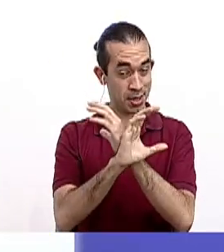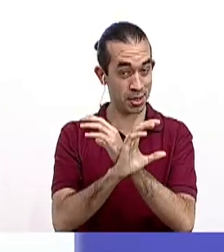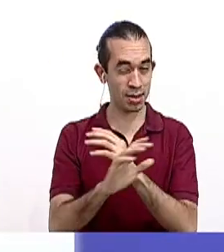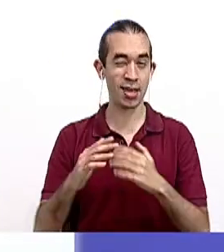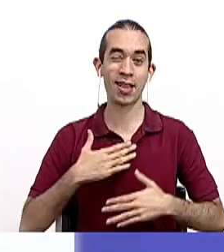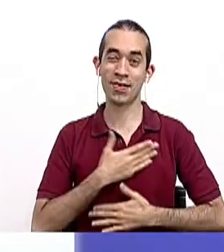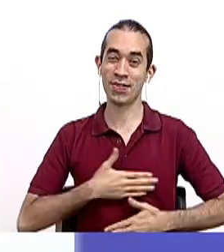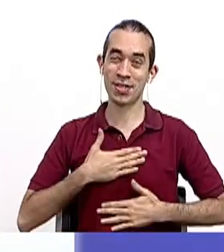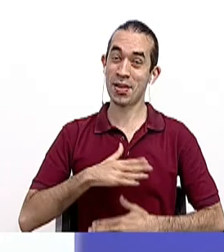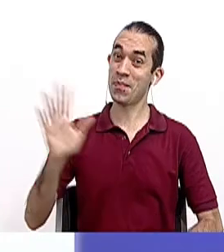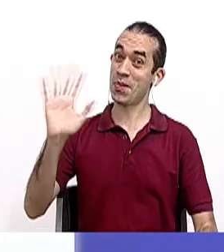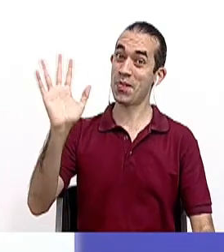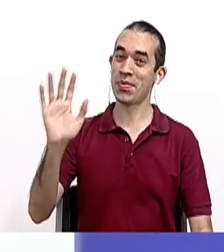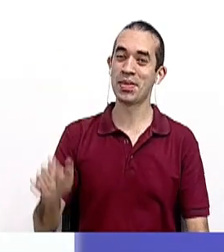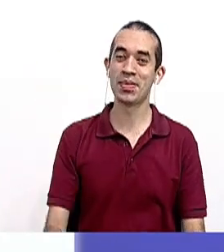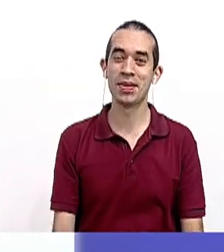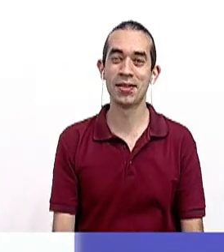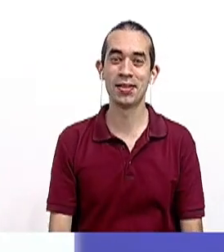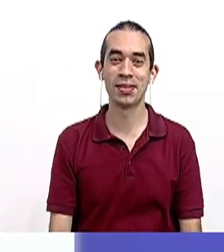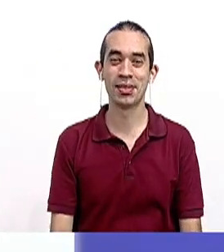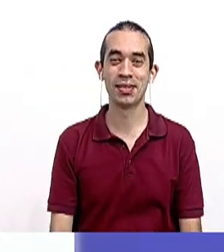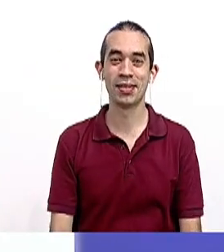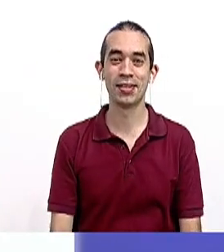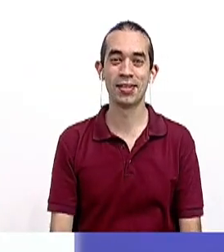fun. Bye-bye.